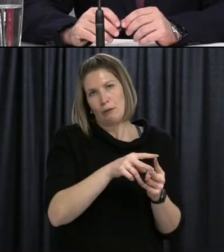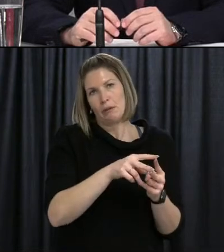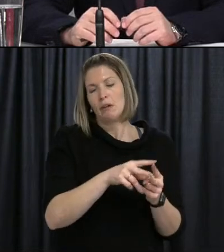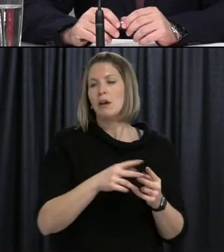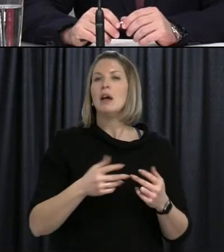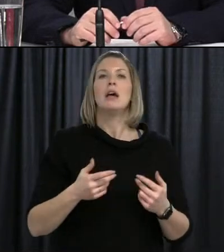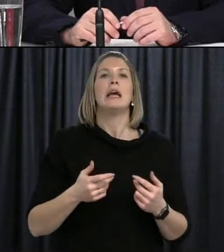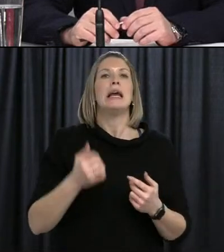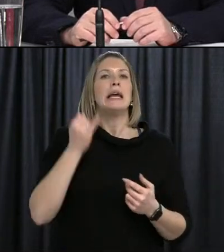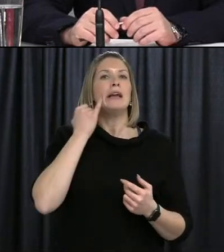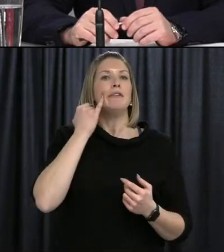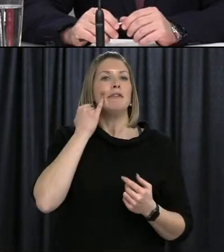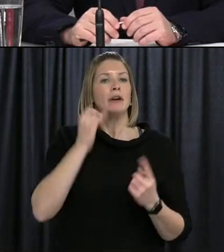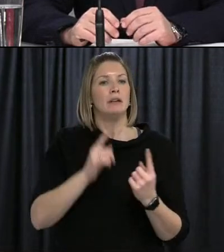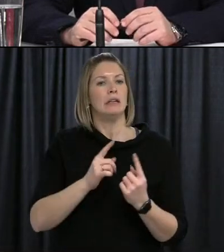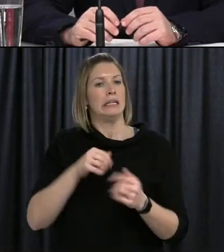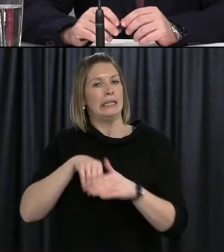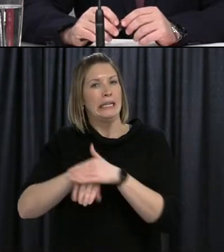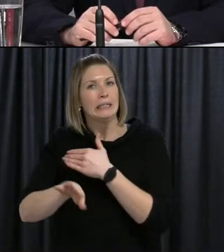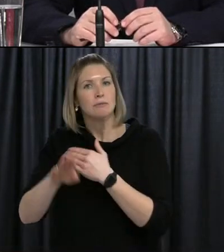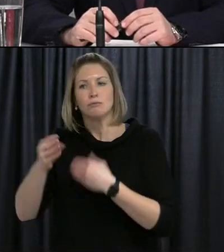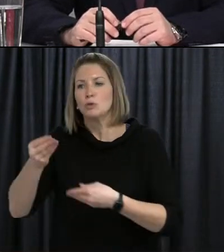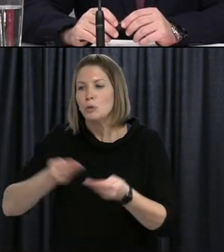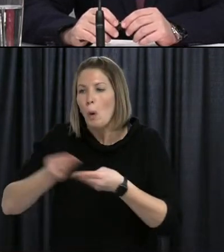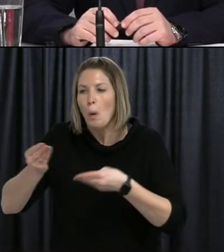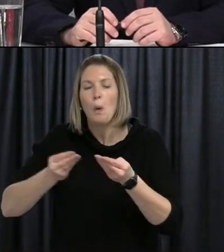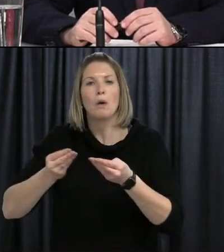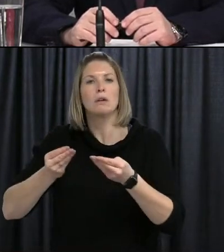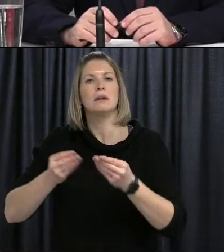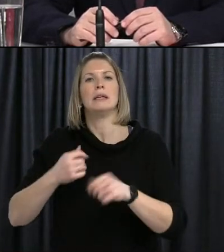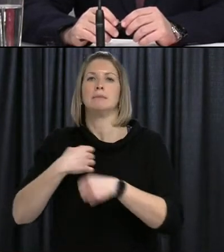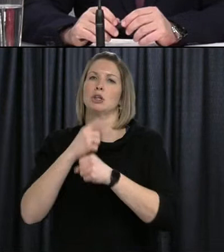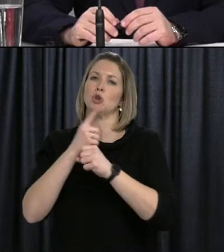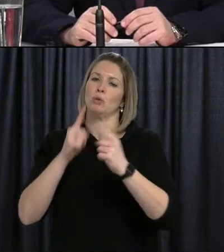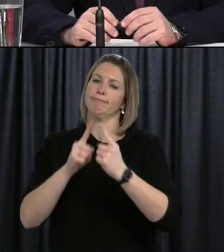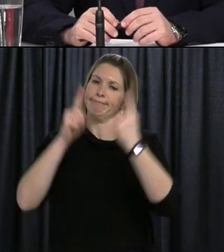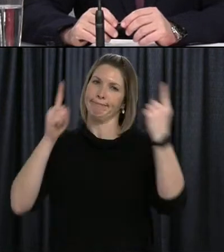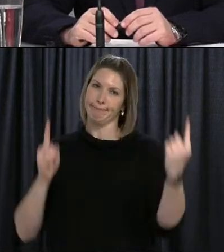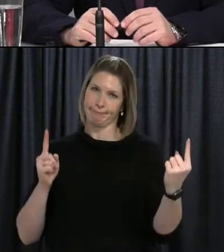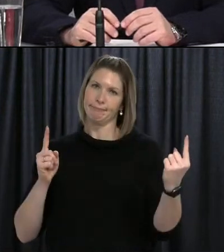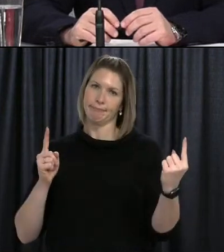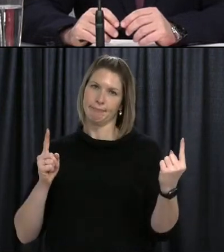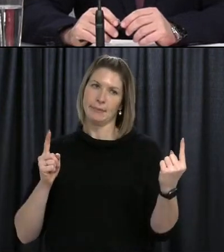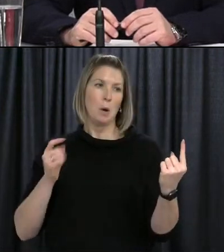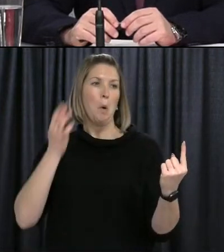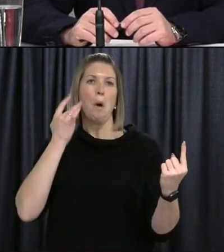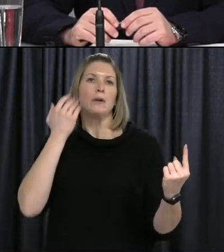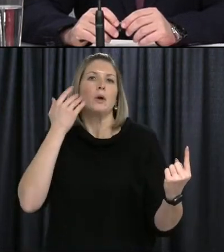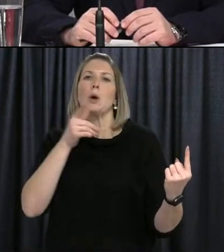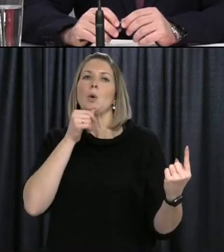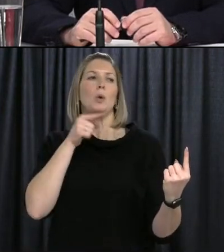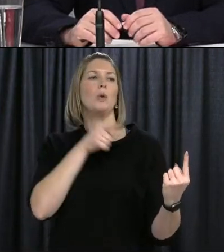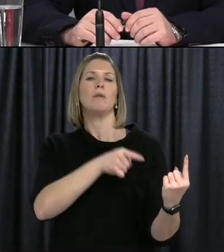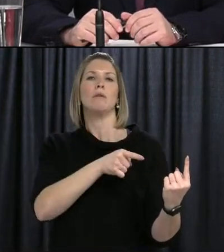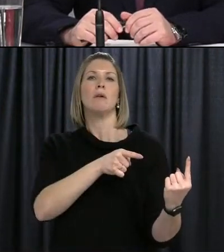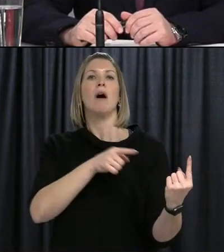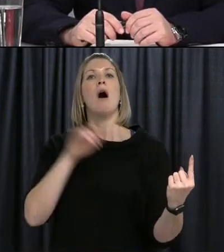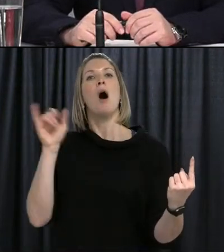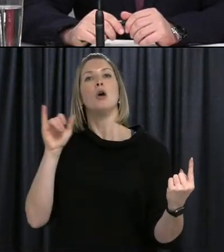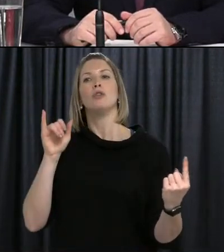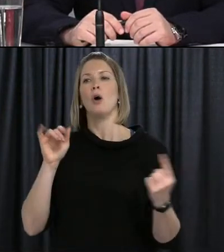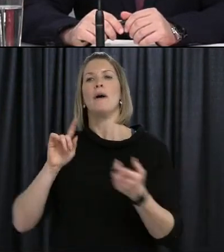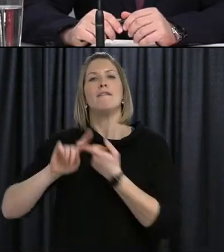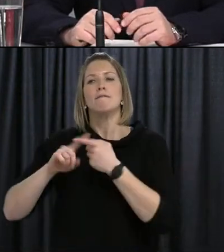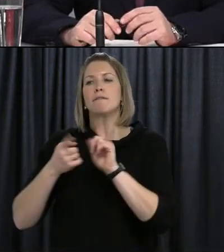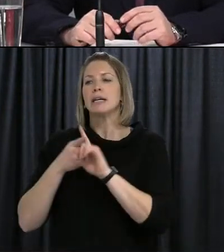feet distance from those who are not your close contacts, even when wearing a mask, and keep your close, consistent contacts to 20 or less.